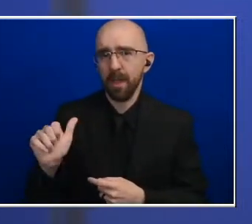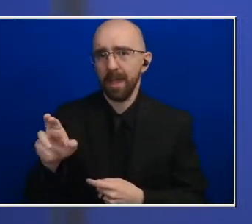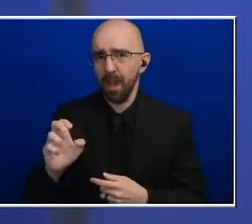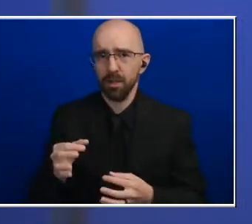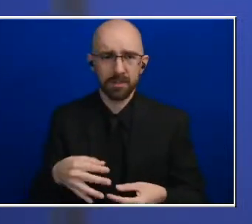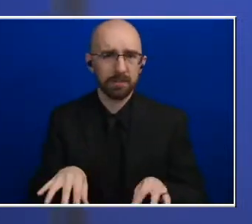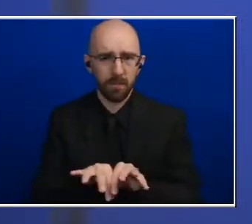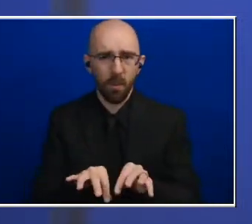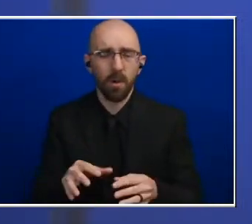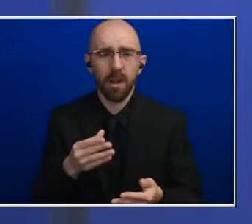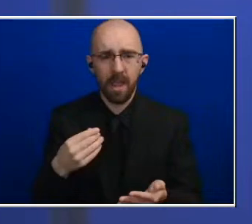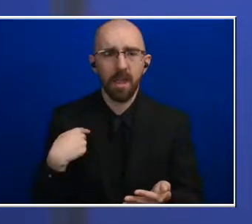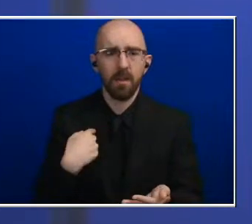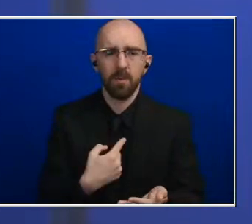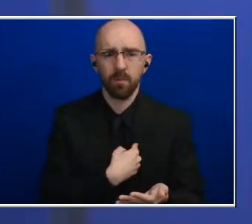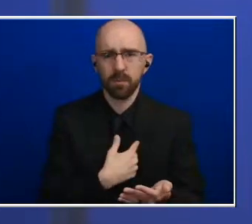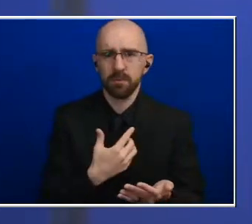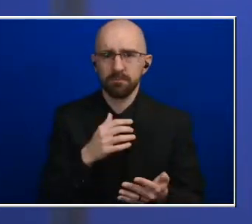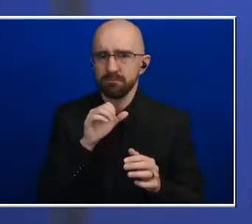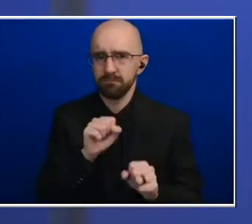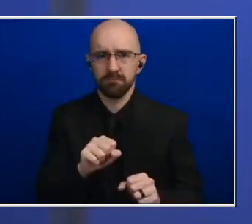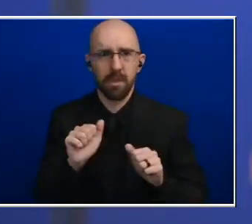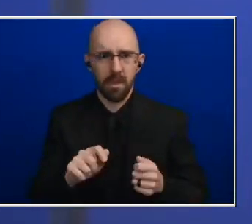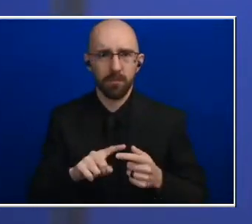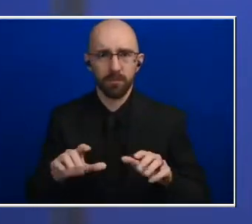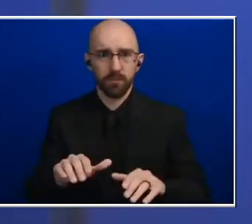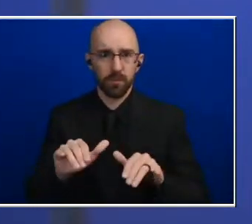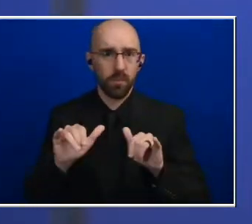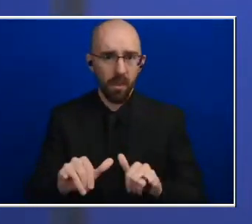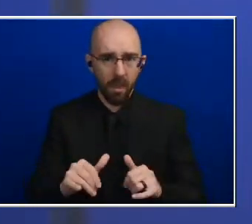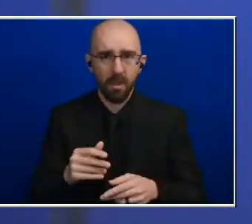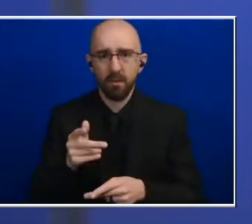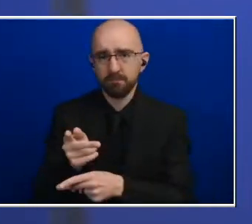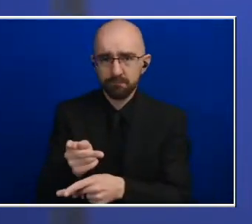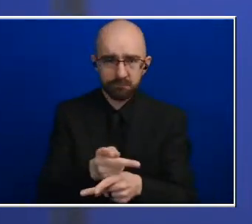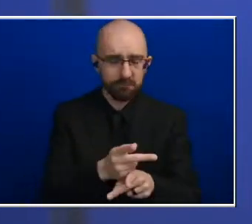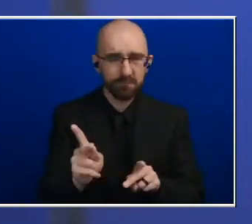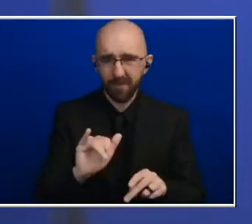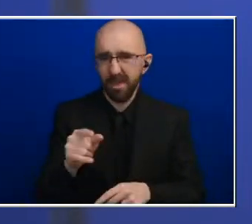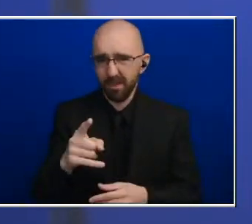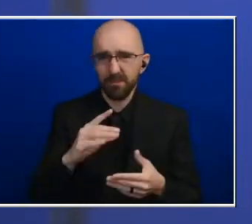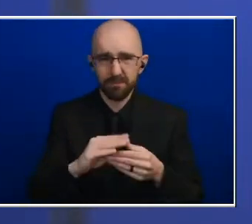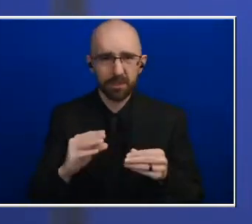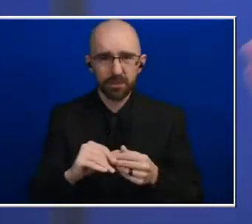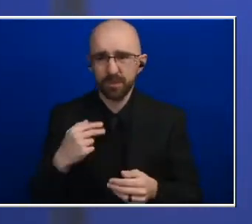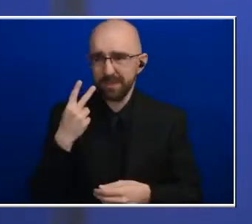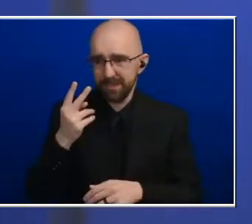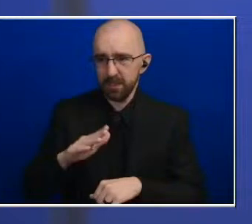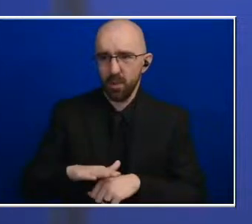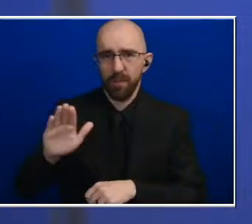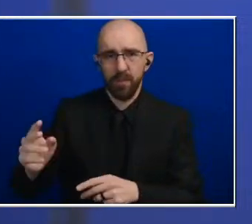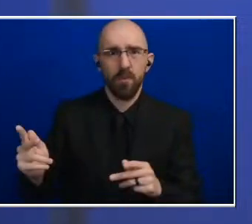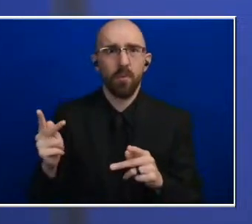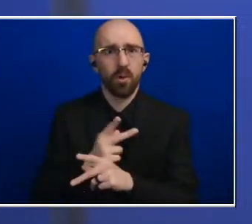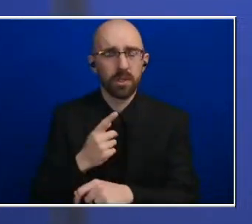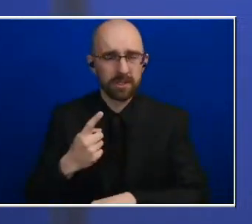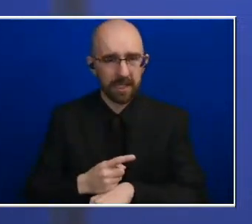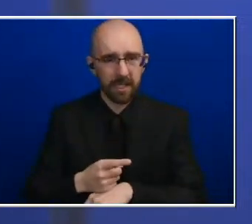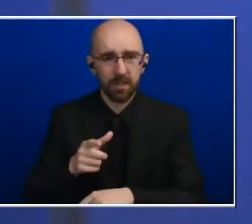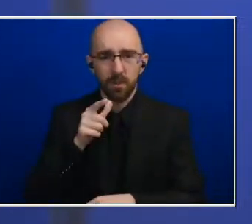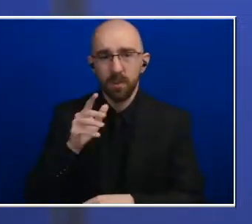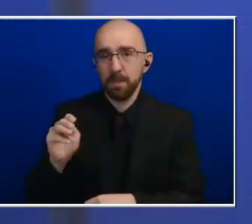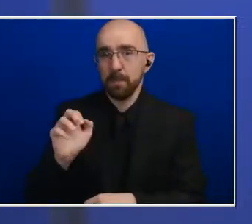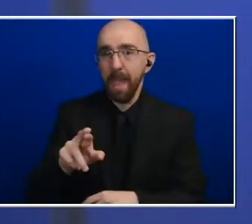we love to be able to do that and care for people. Like he said, we see them on their worst days. It's people who are being a mayor one day, and then all of a sudden